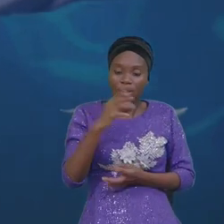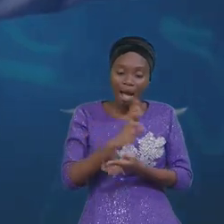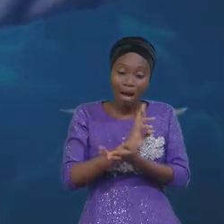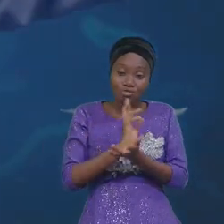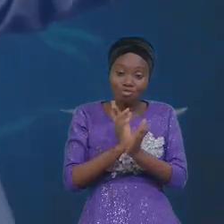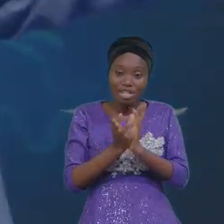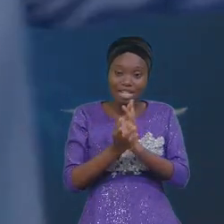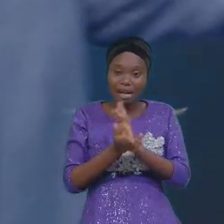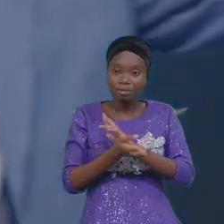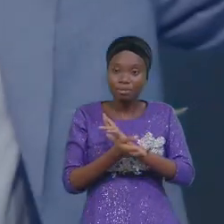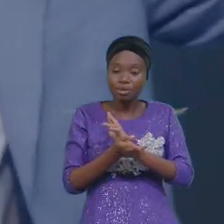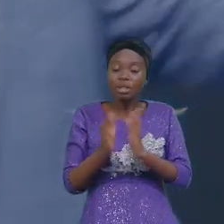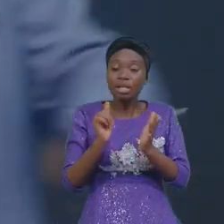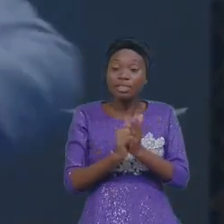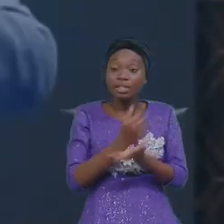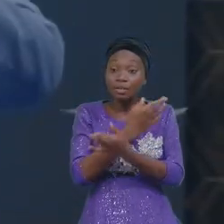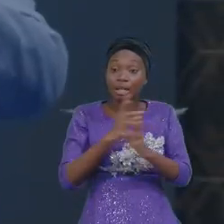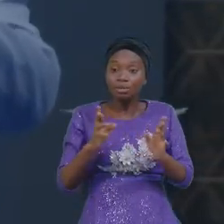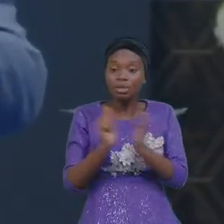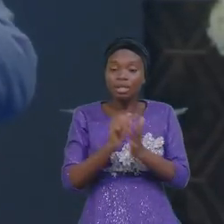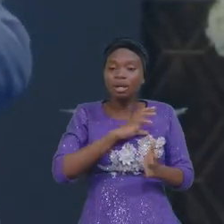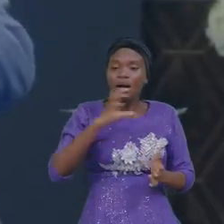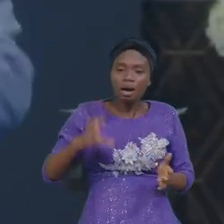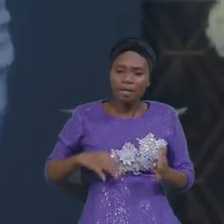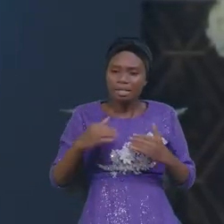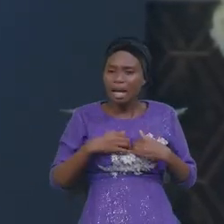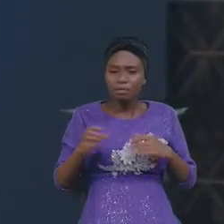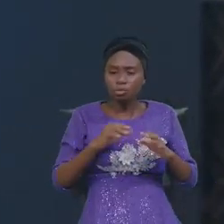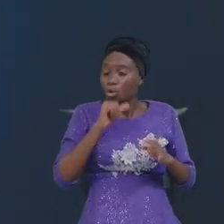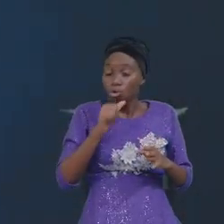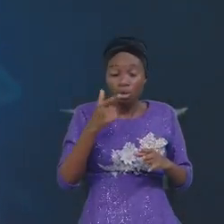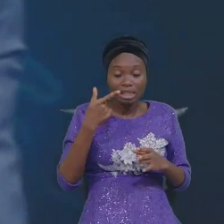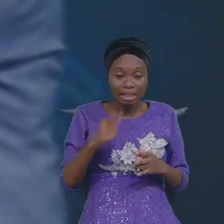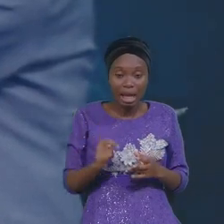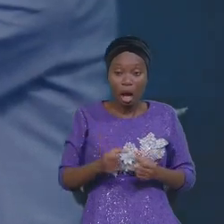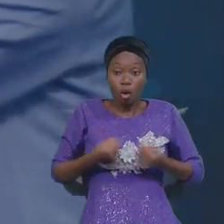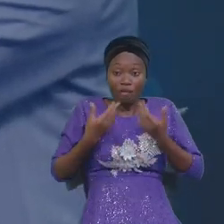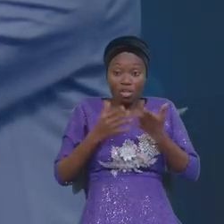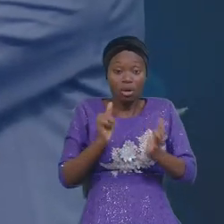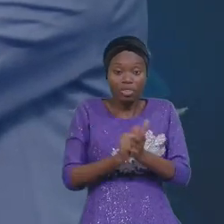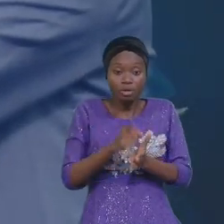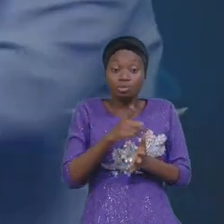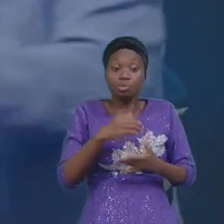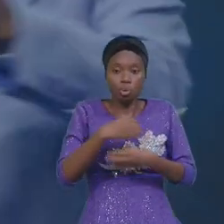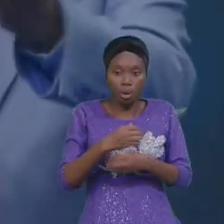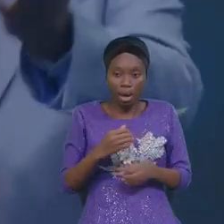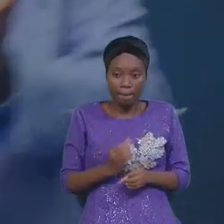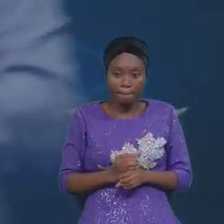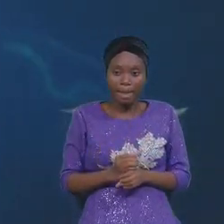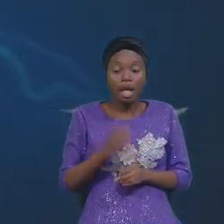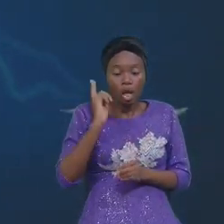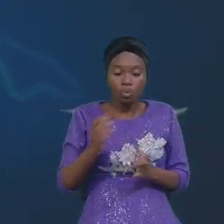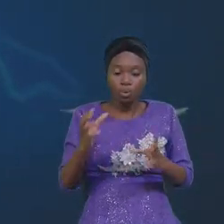redemption that Christ has done, not the resolution that you make, will take you to heaven.